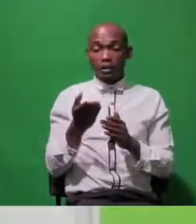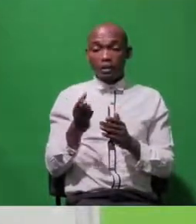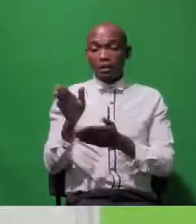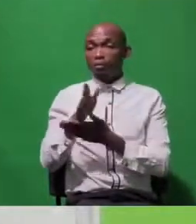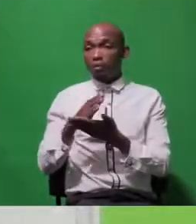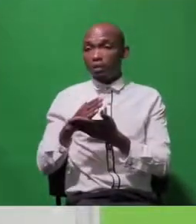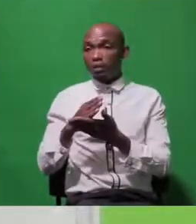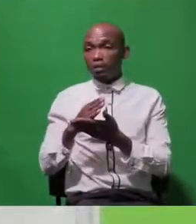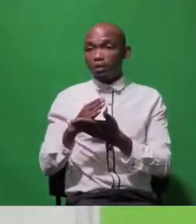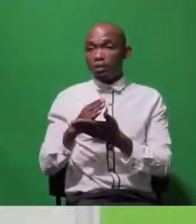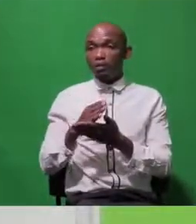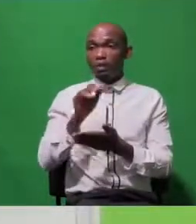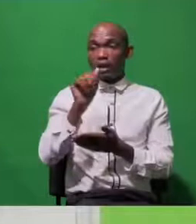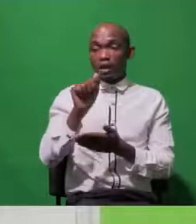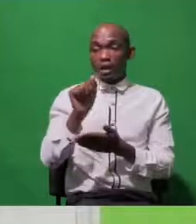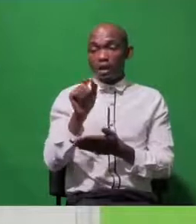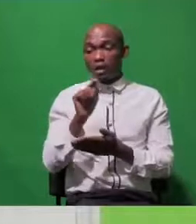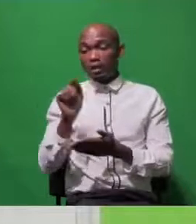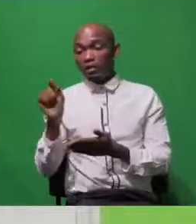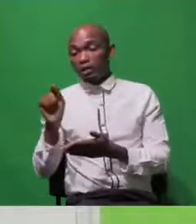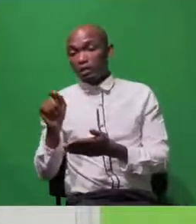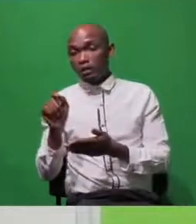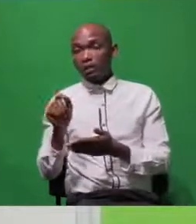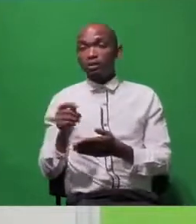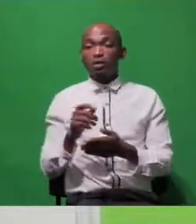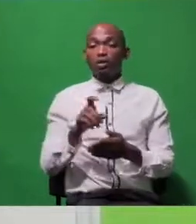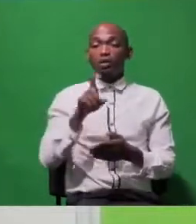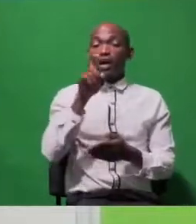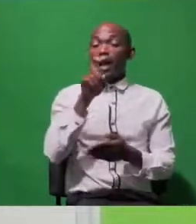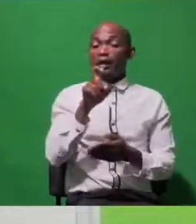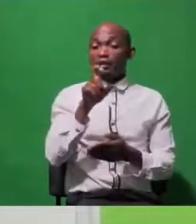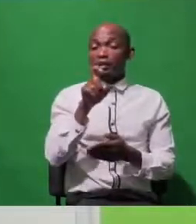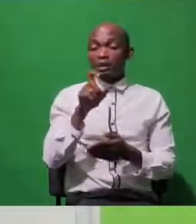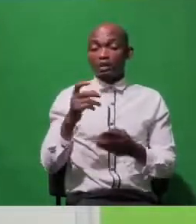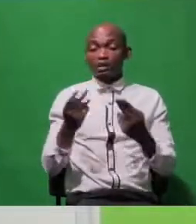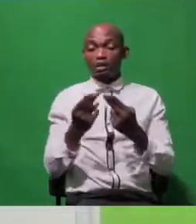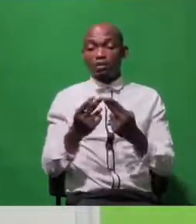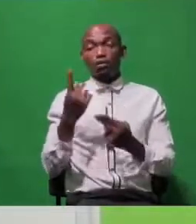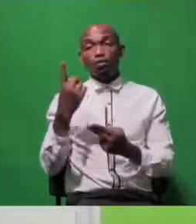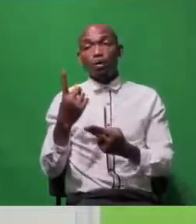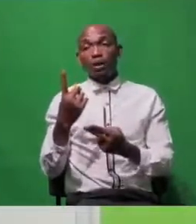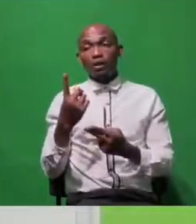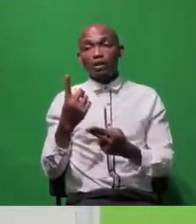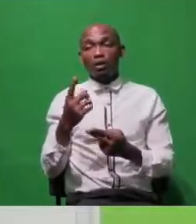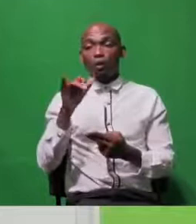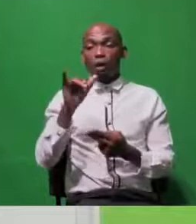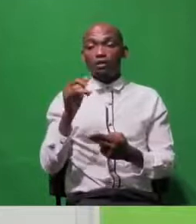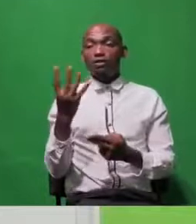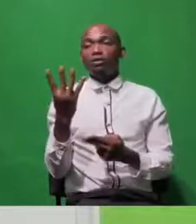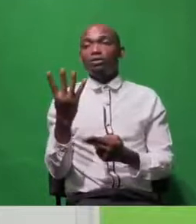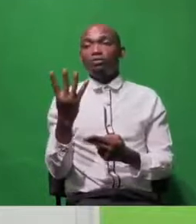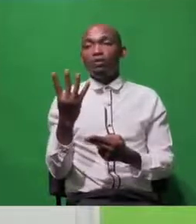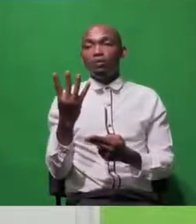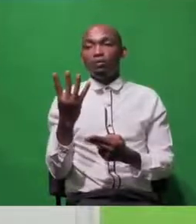A dash dash, which is X is 1, Y is 4. So number